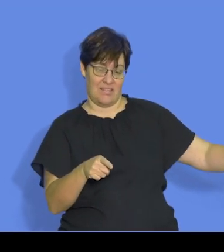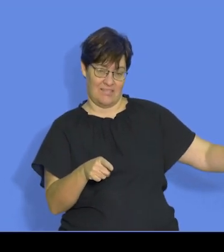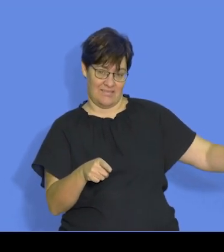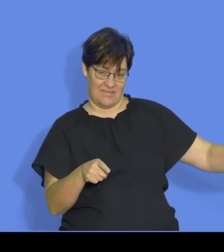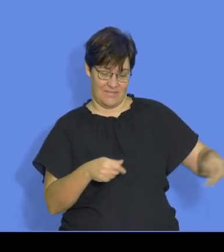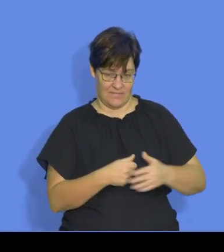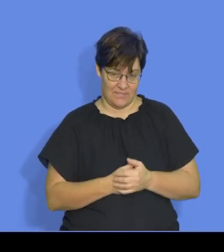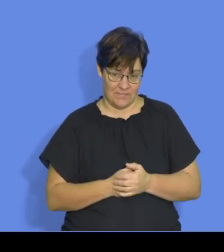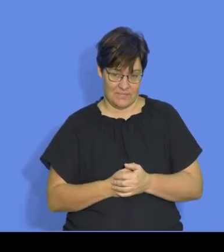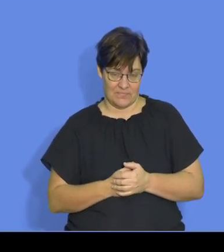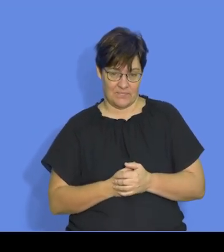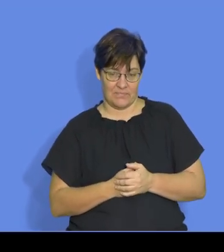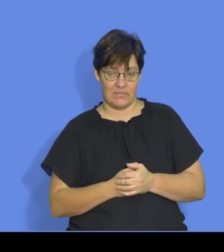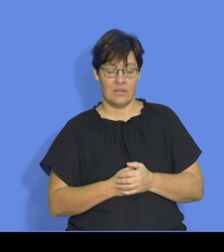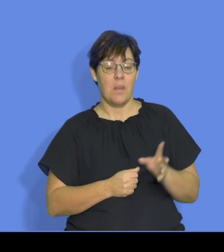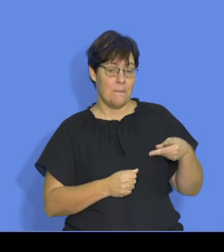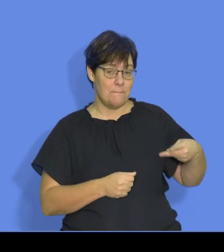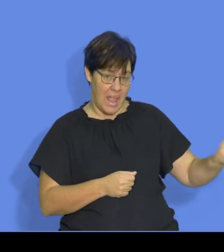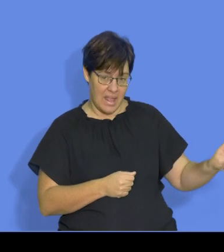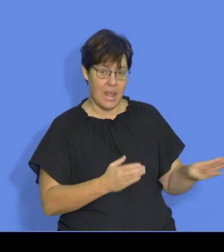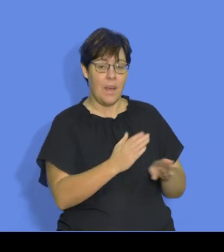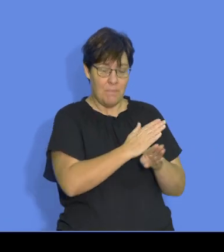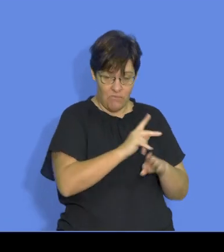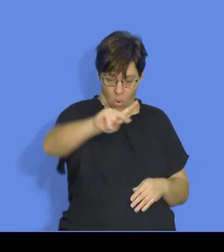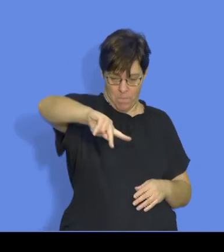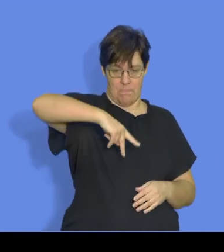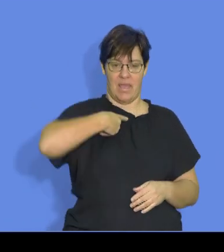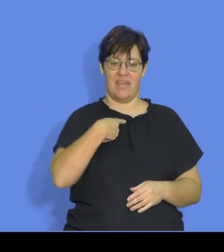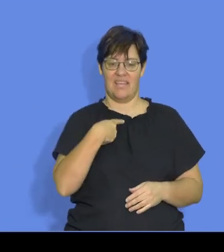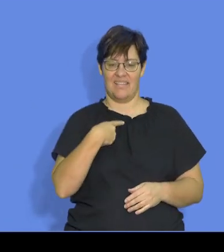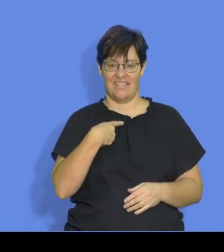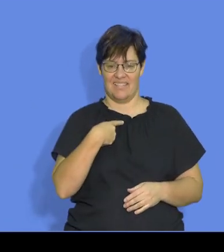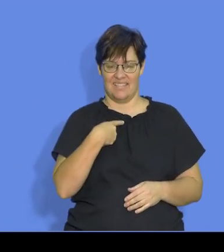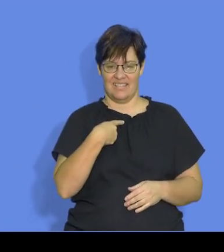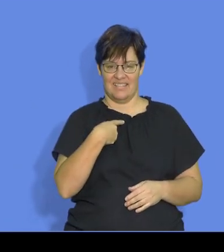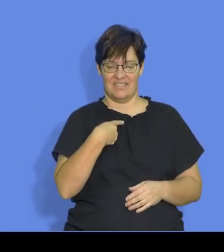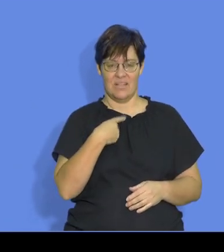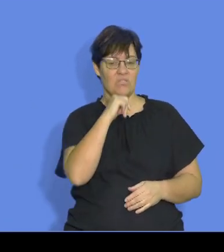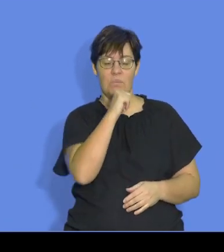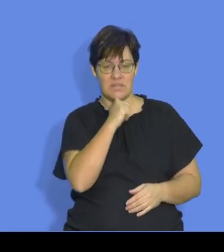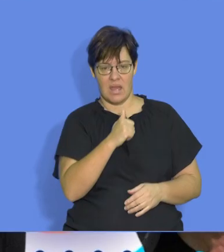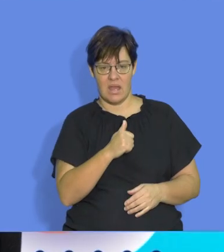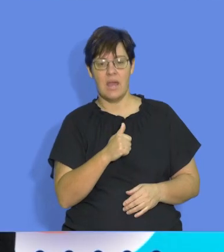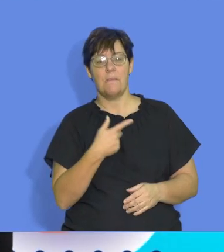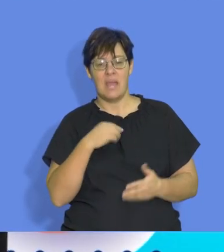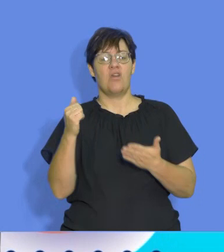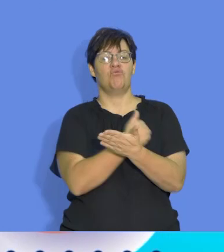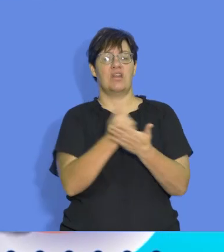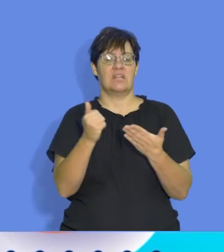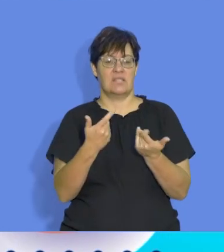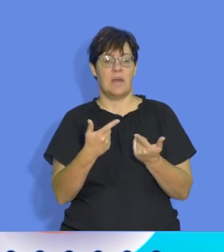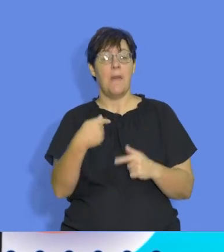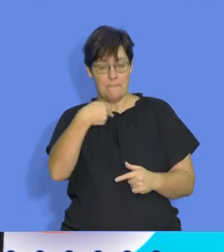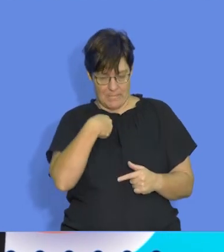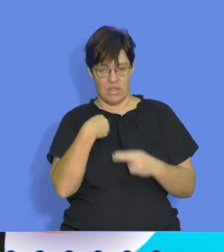The VAT is paid to SARS before the money is collected from the customer. So although you had a credit transaction, you are liable